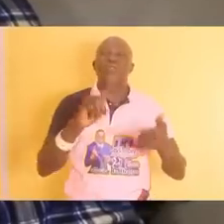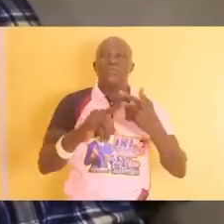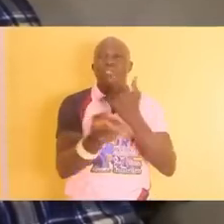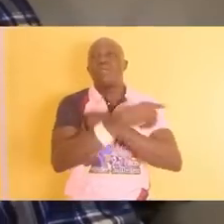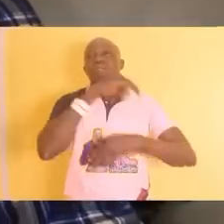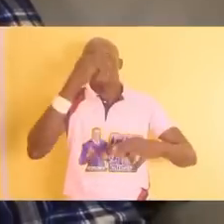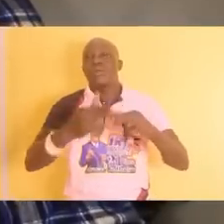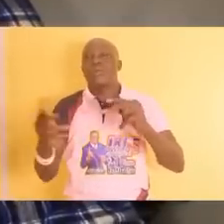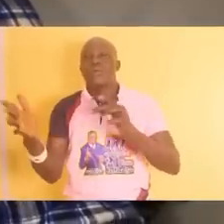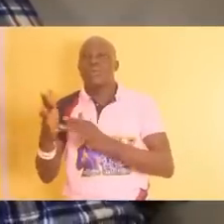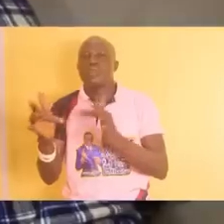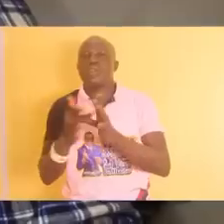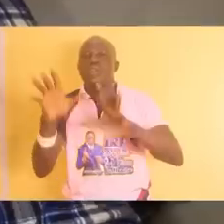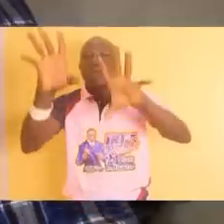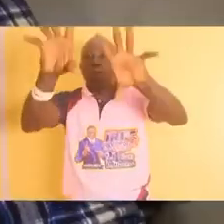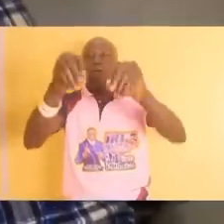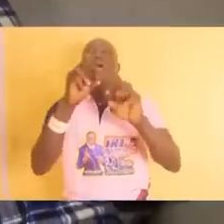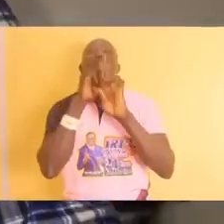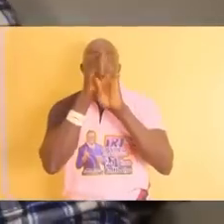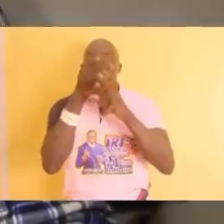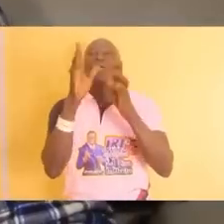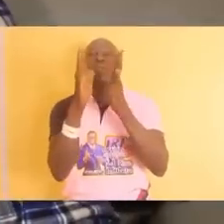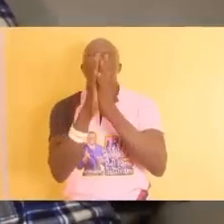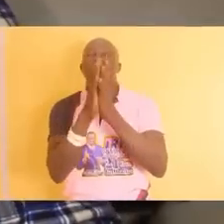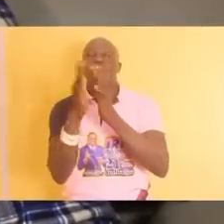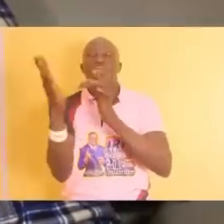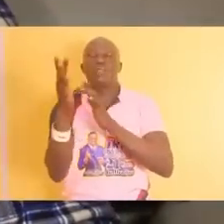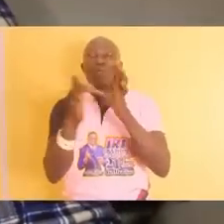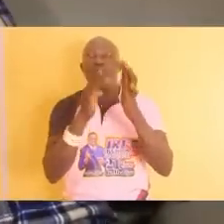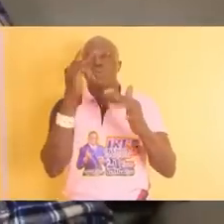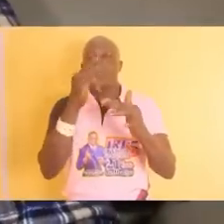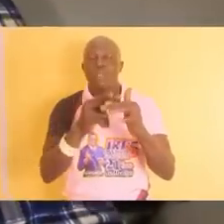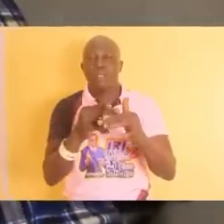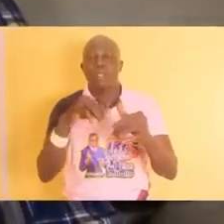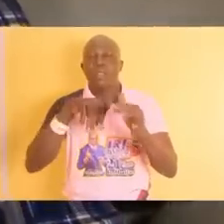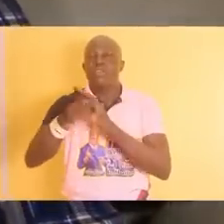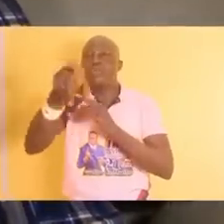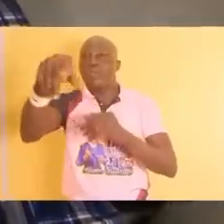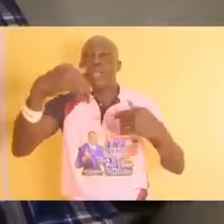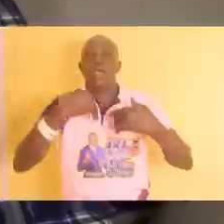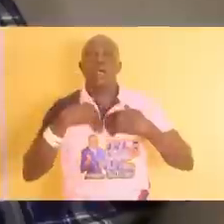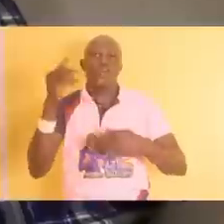voice today, in the name of Jesus. You will see results of prayer.